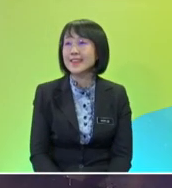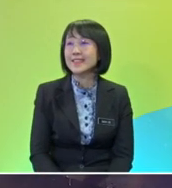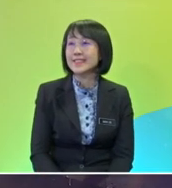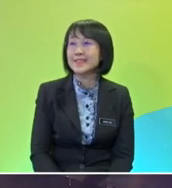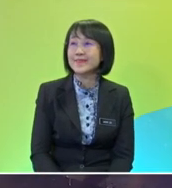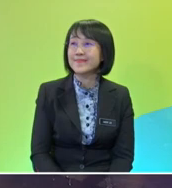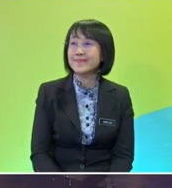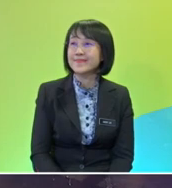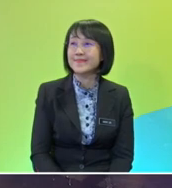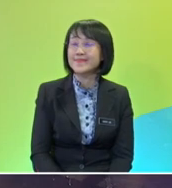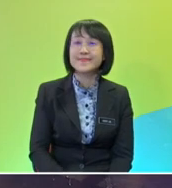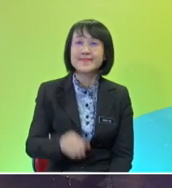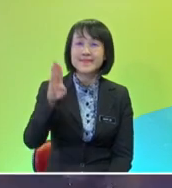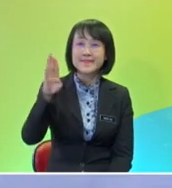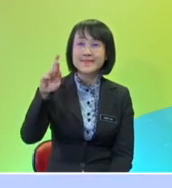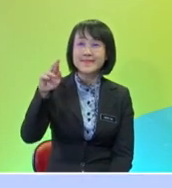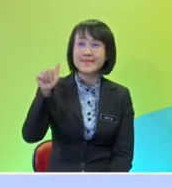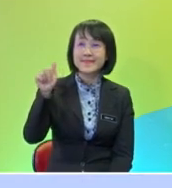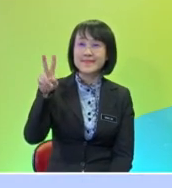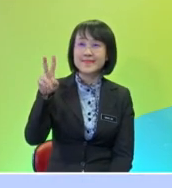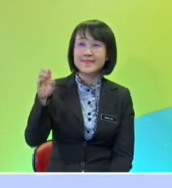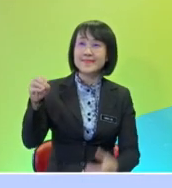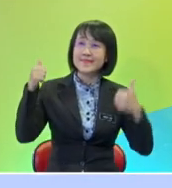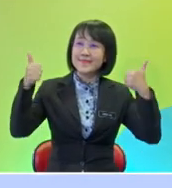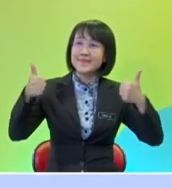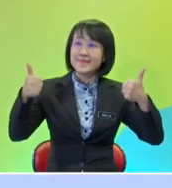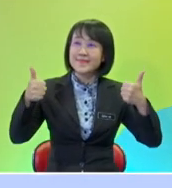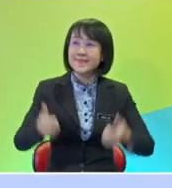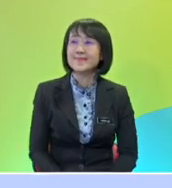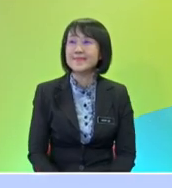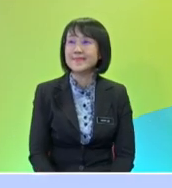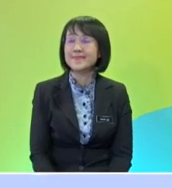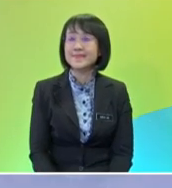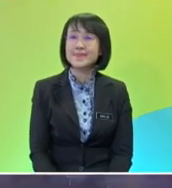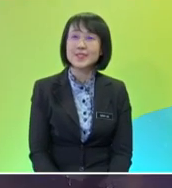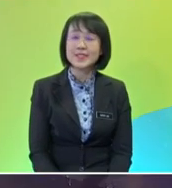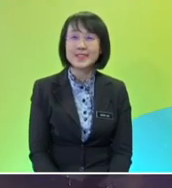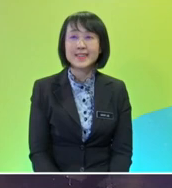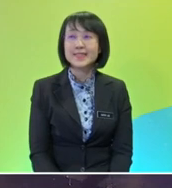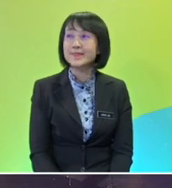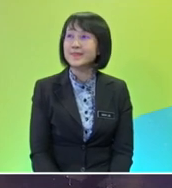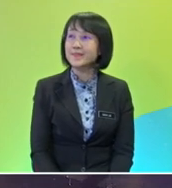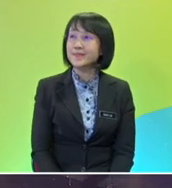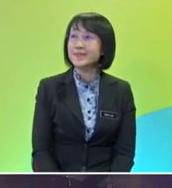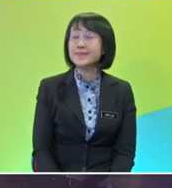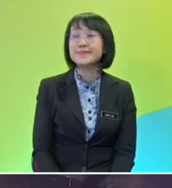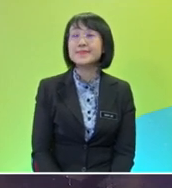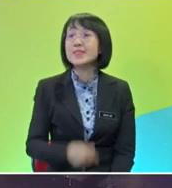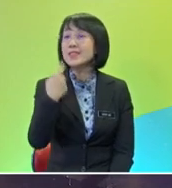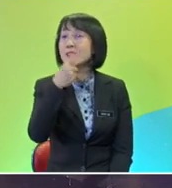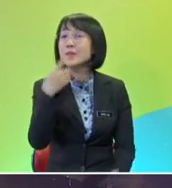three, teacher? Bravo! Bravo, Aiden! Alright, who's next? Who's next? Next! Mm-hmm. Can we have who's going next?